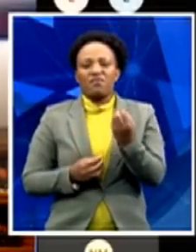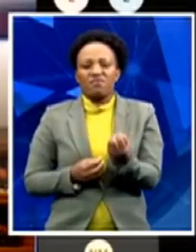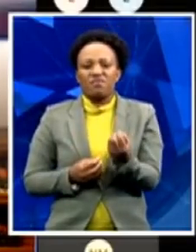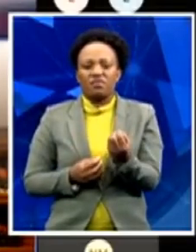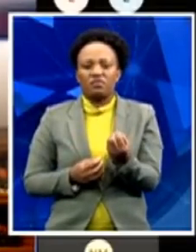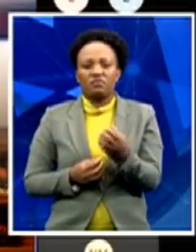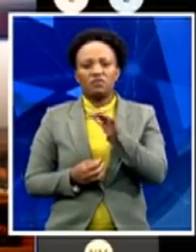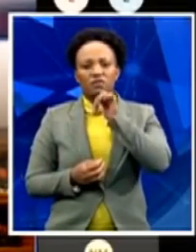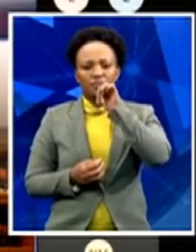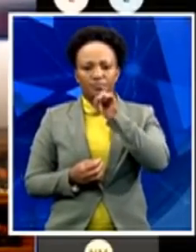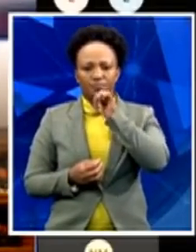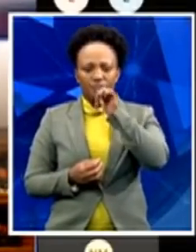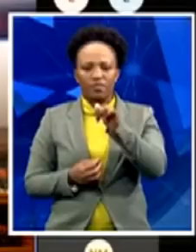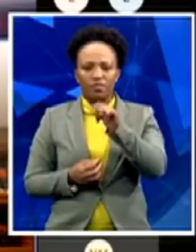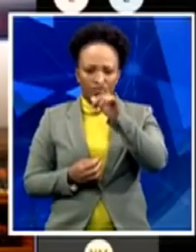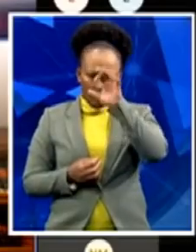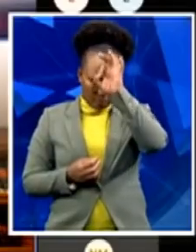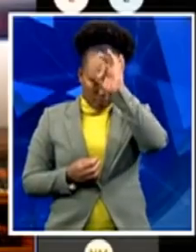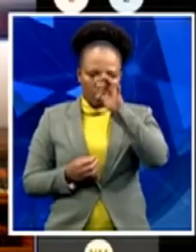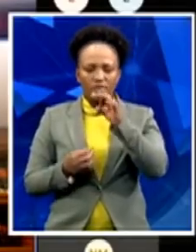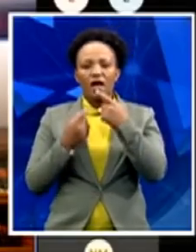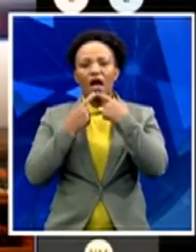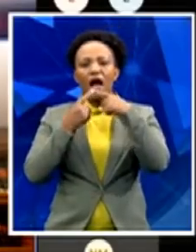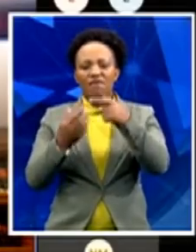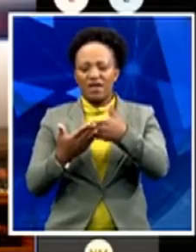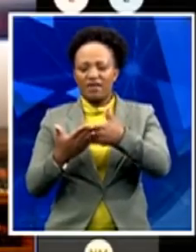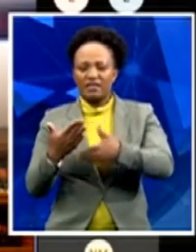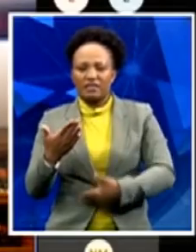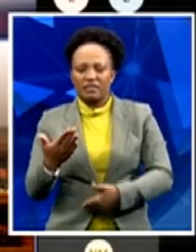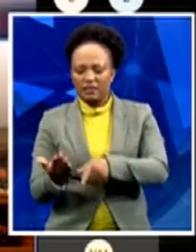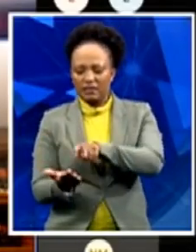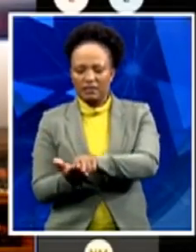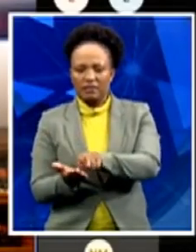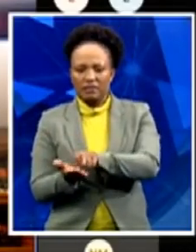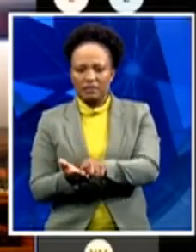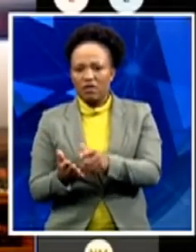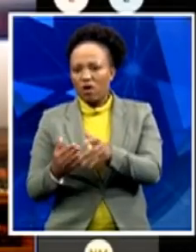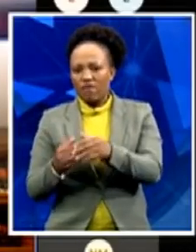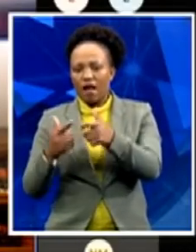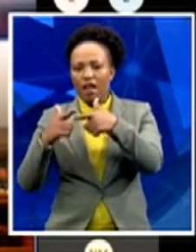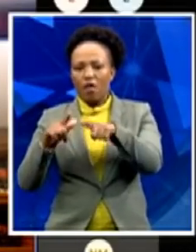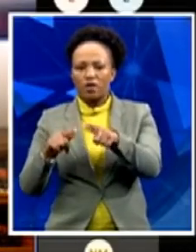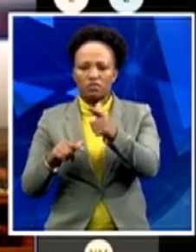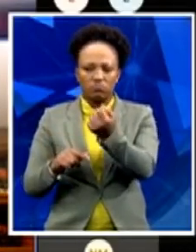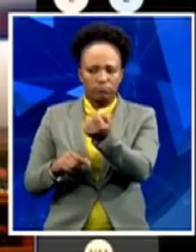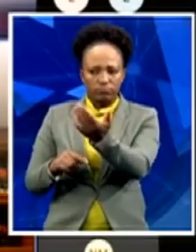is no language to the effect that what is being deposed to is true and correct, it must be evident